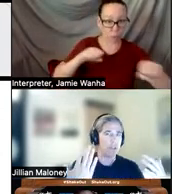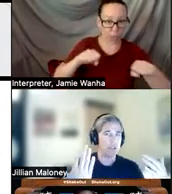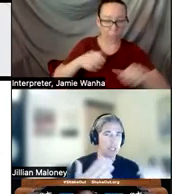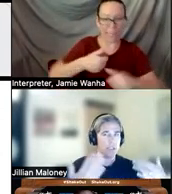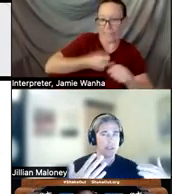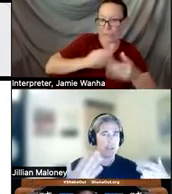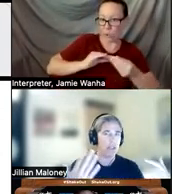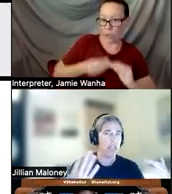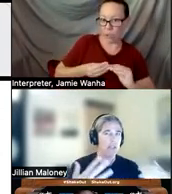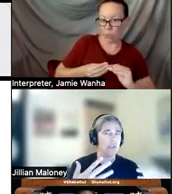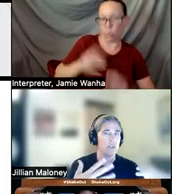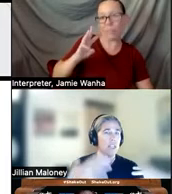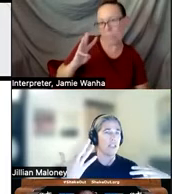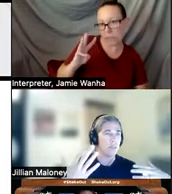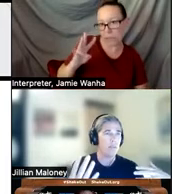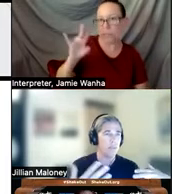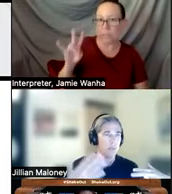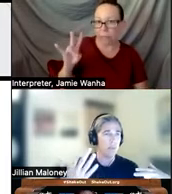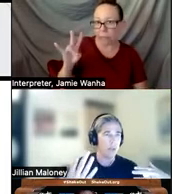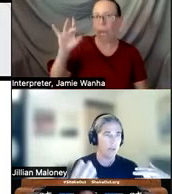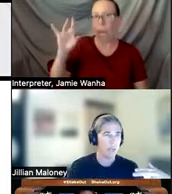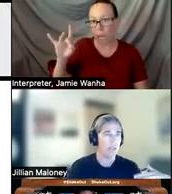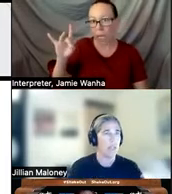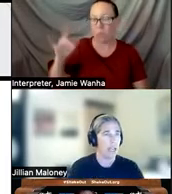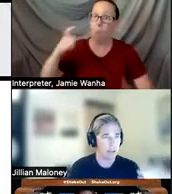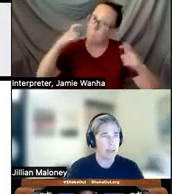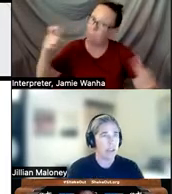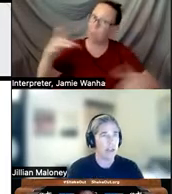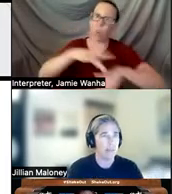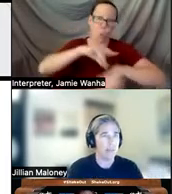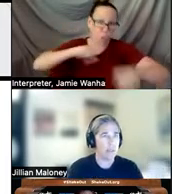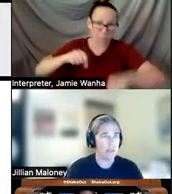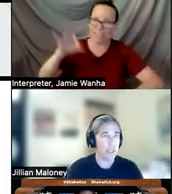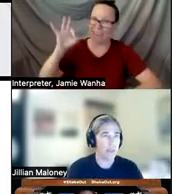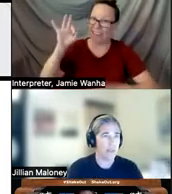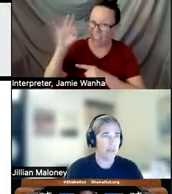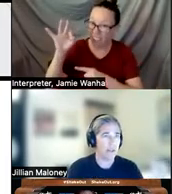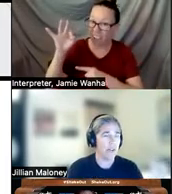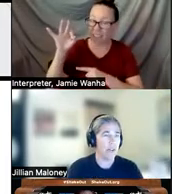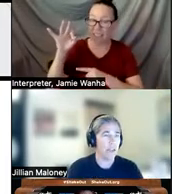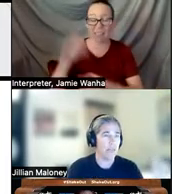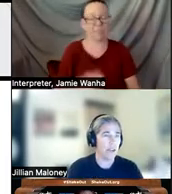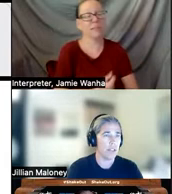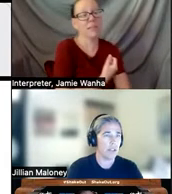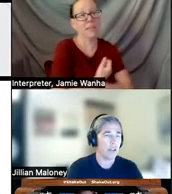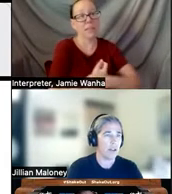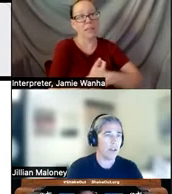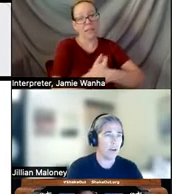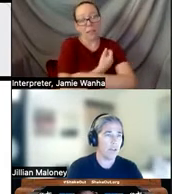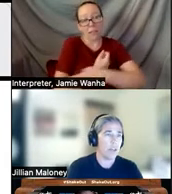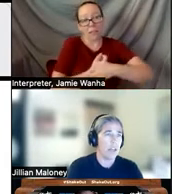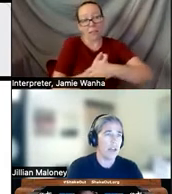magnitudes 6, 7, 8, those are getting to be really big earthquakes, 9, some of the biggest ones we've ever experienced